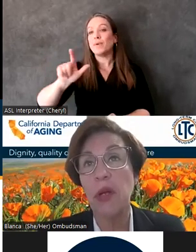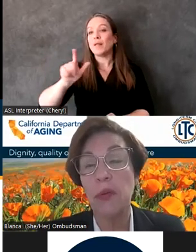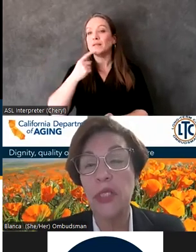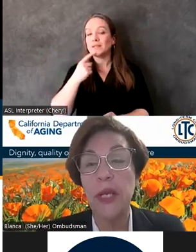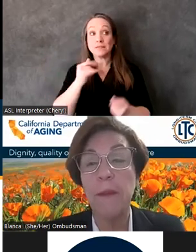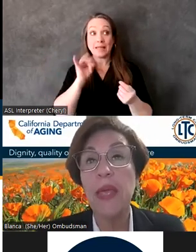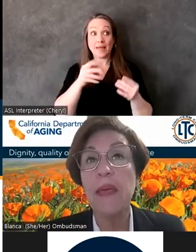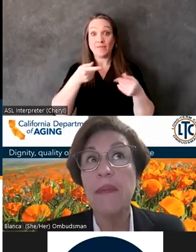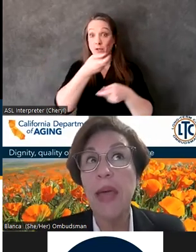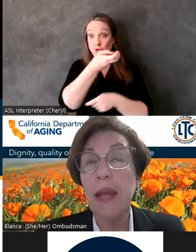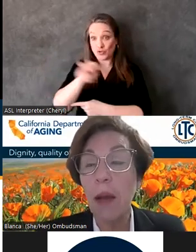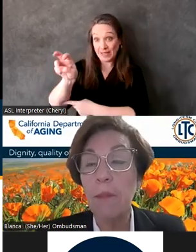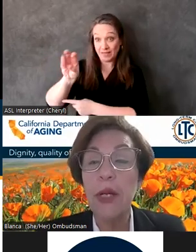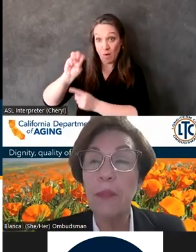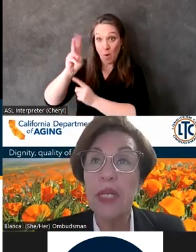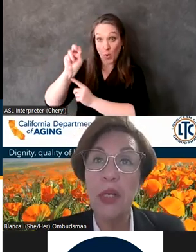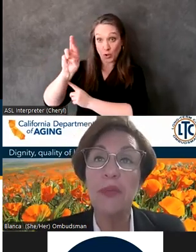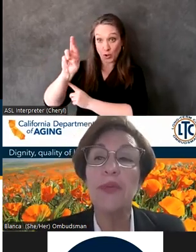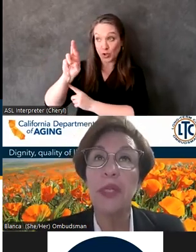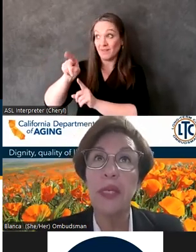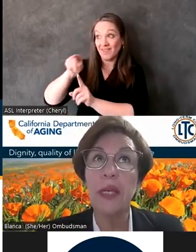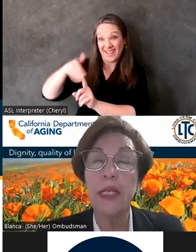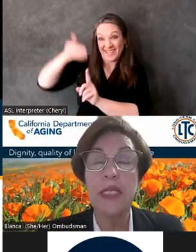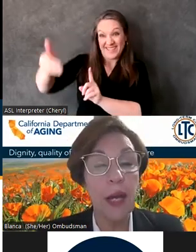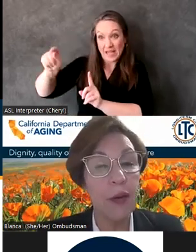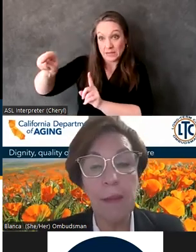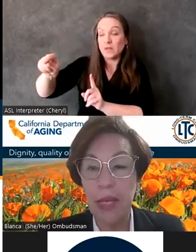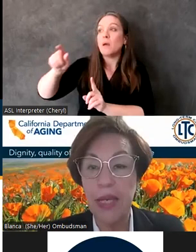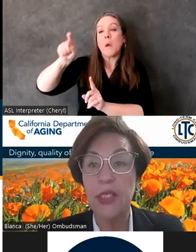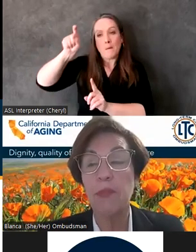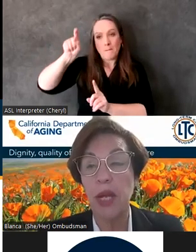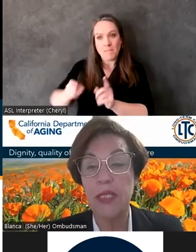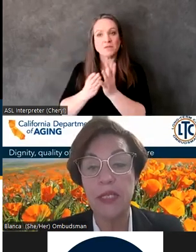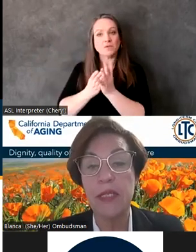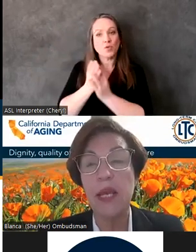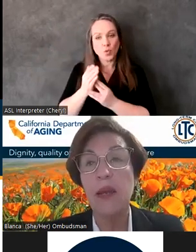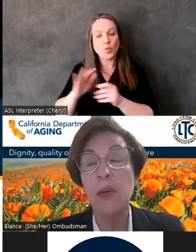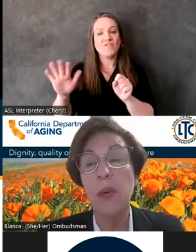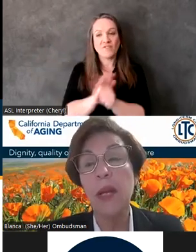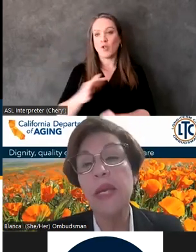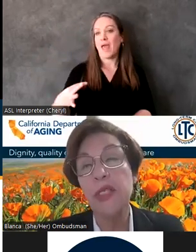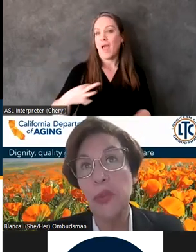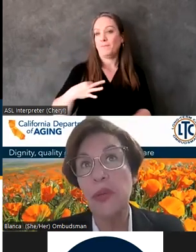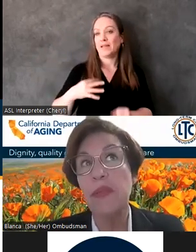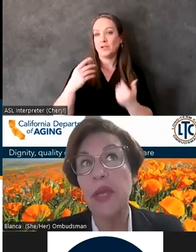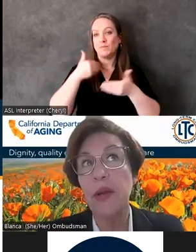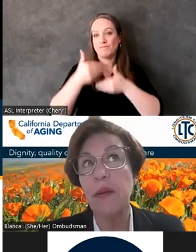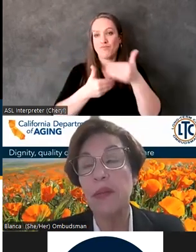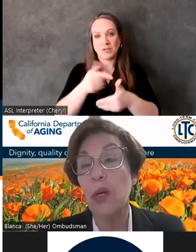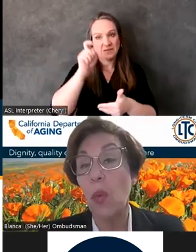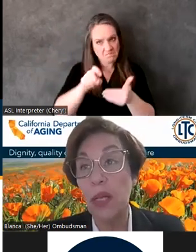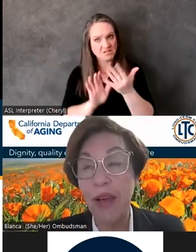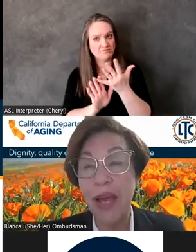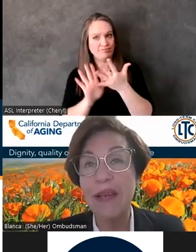transfer of ownership, that operator must go through the entire application process. We want to make sure that